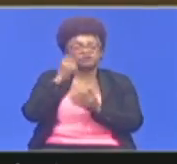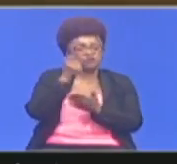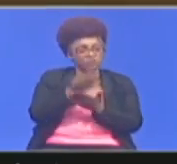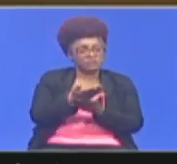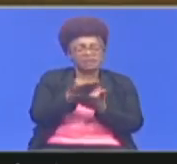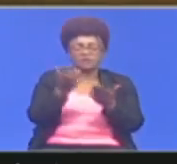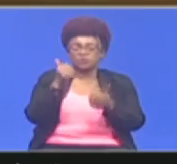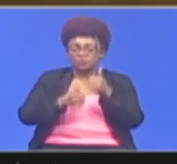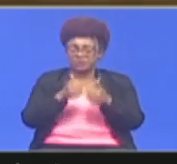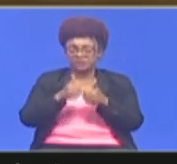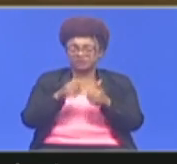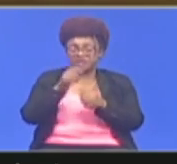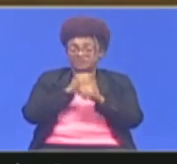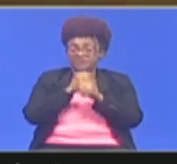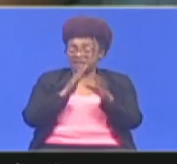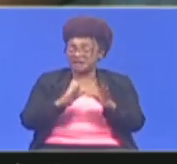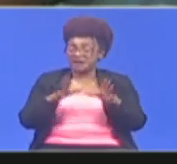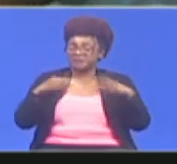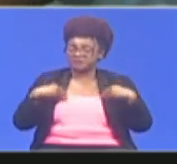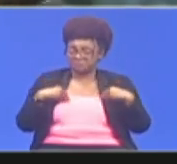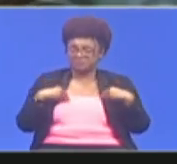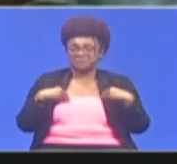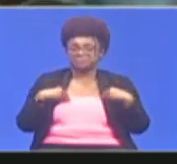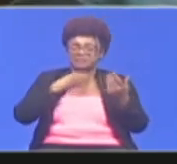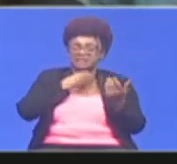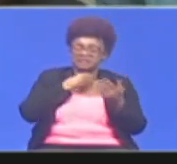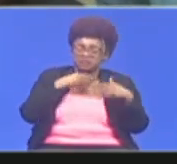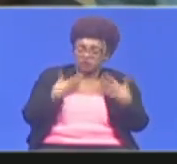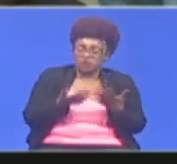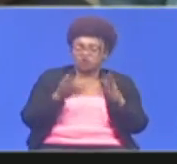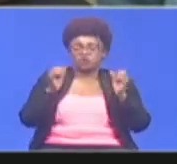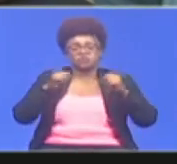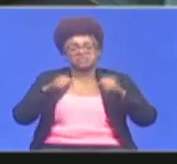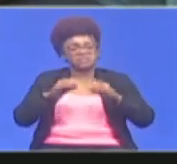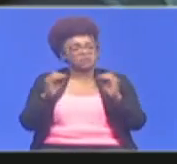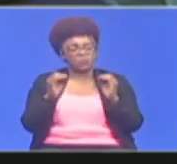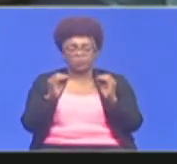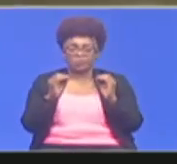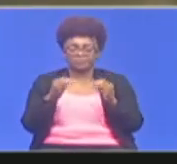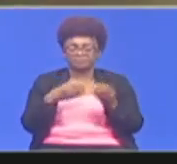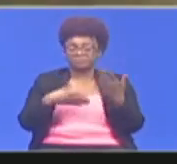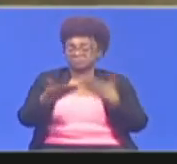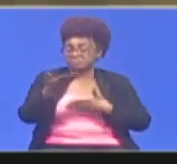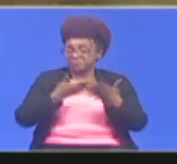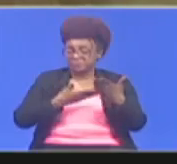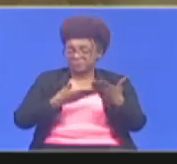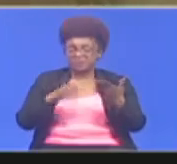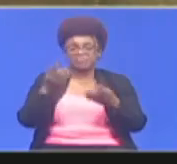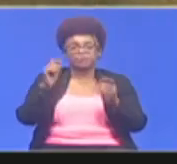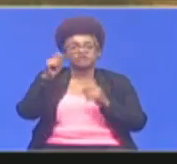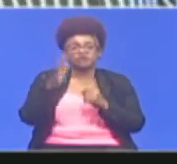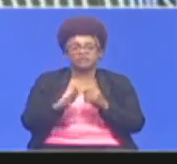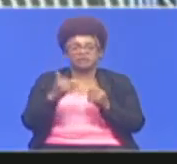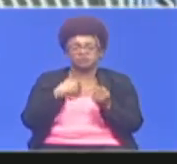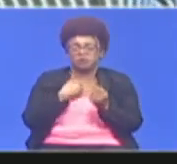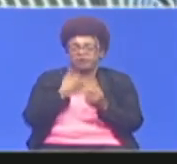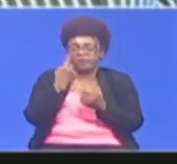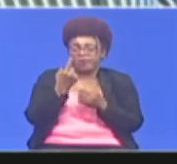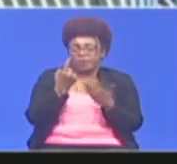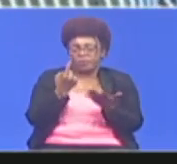which the defendant agrees to plead guilty or no consent in exchange for an agreement by the prosecutor to drop one or